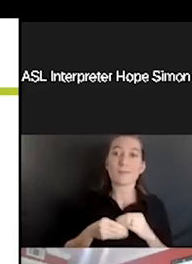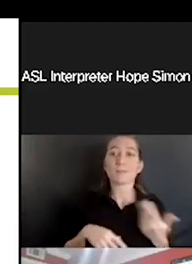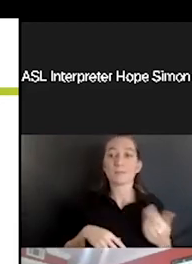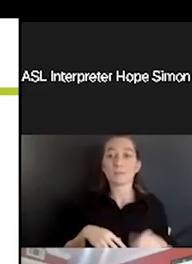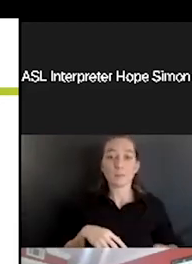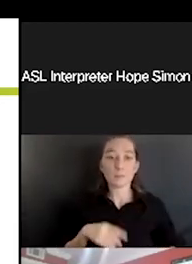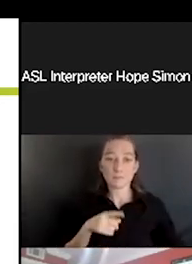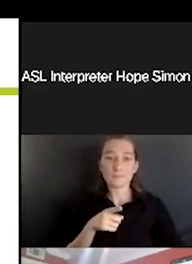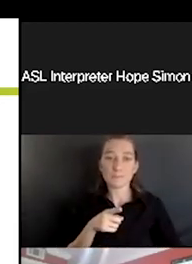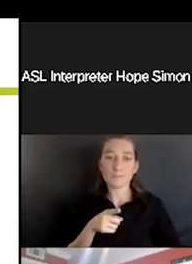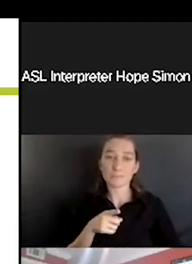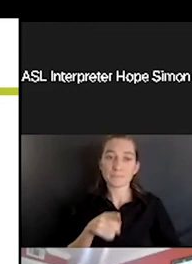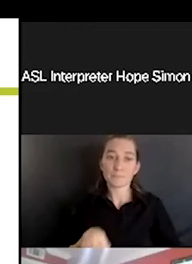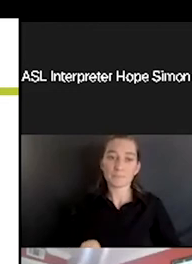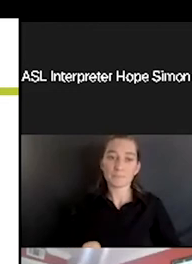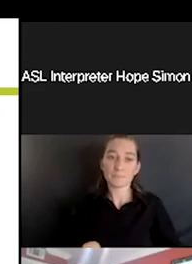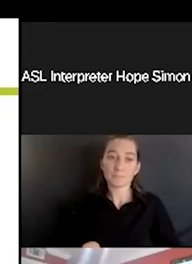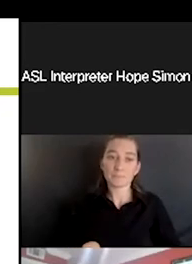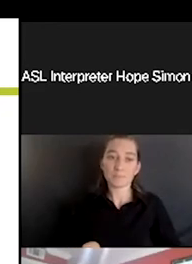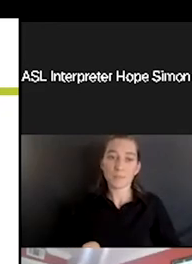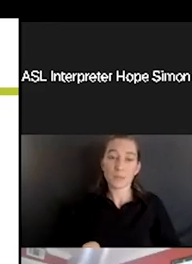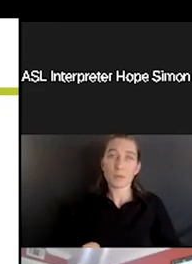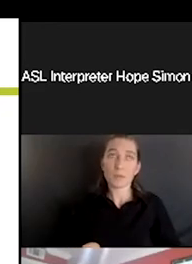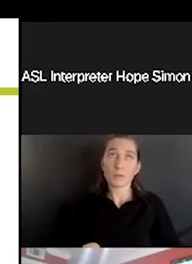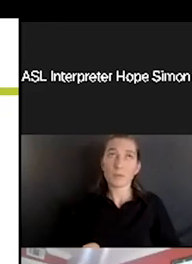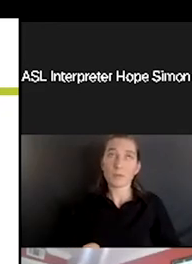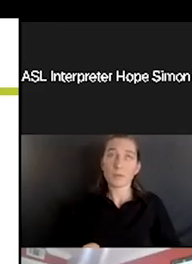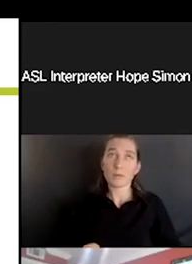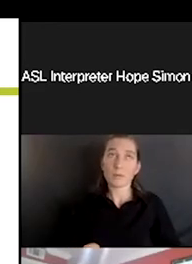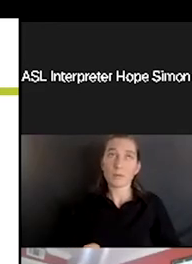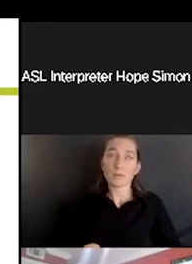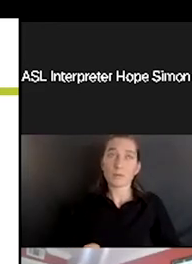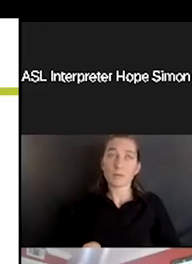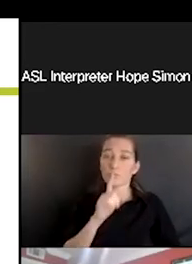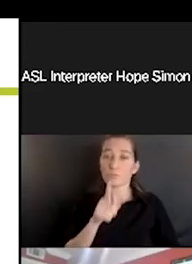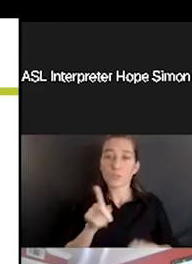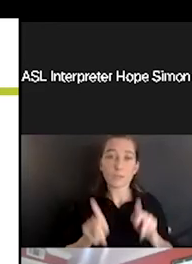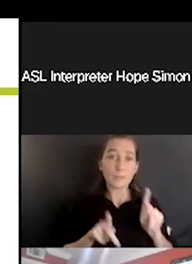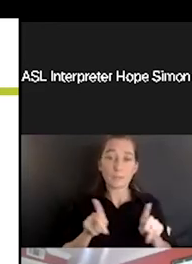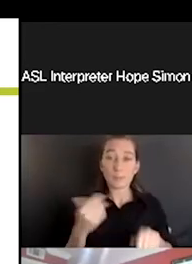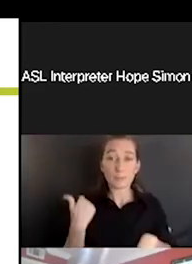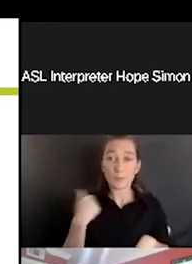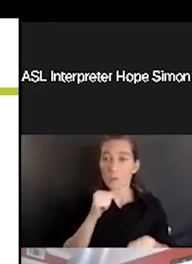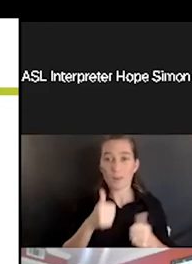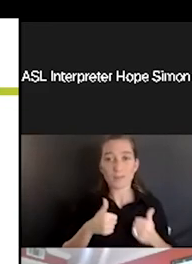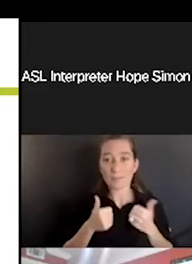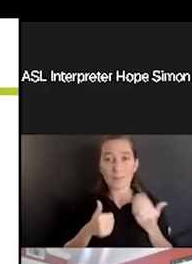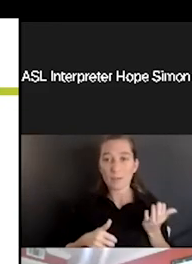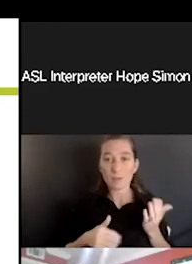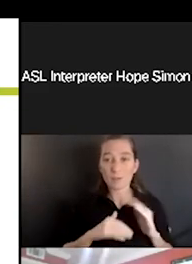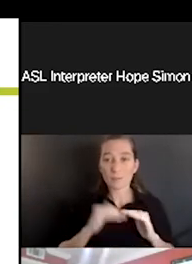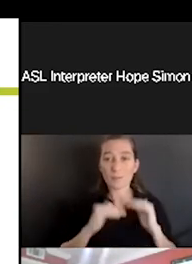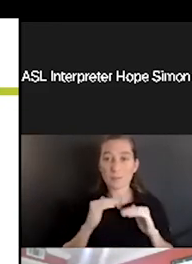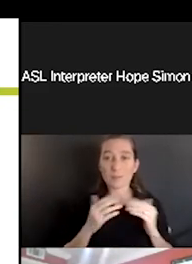garages. The right. People at that time were not living in the places, but towards